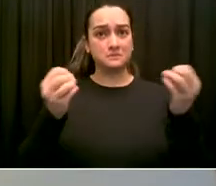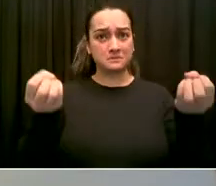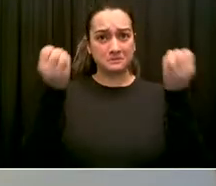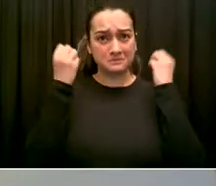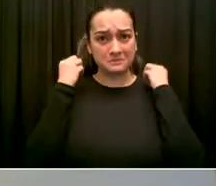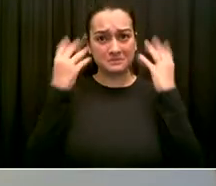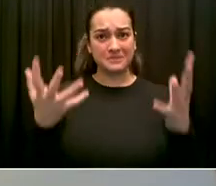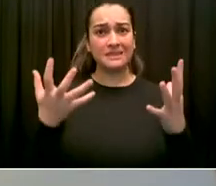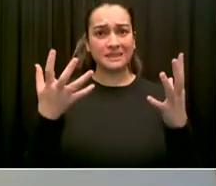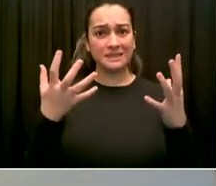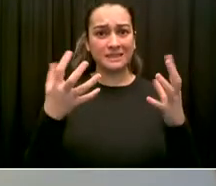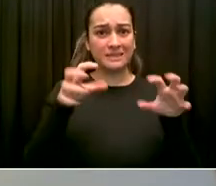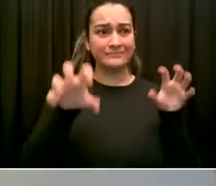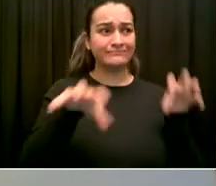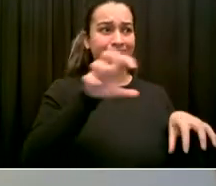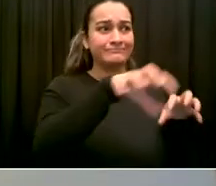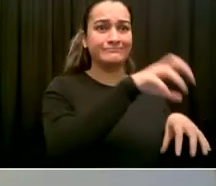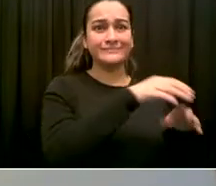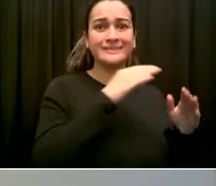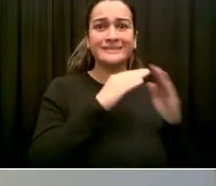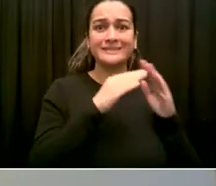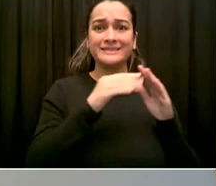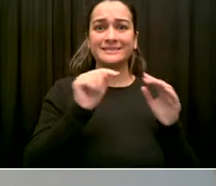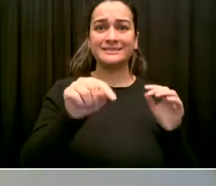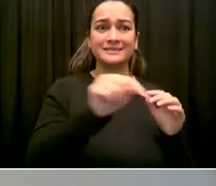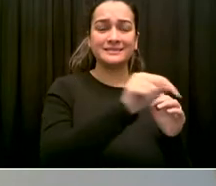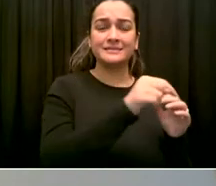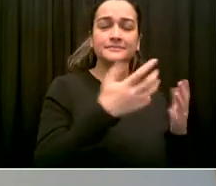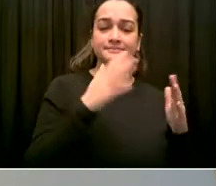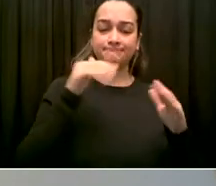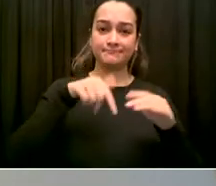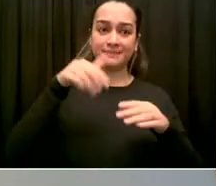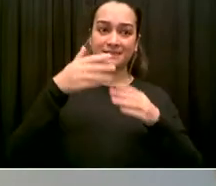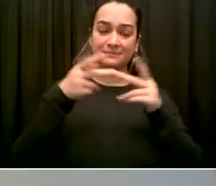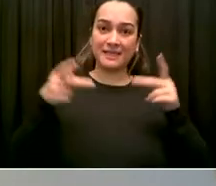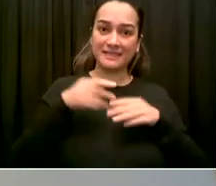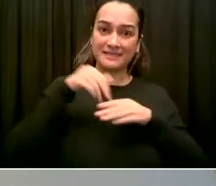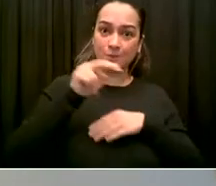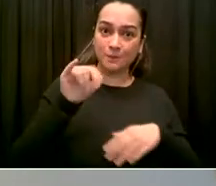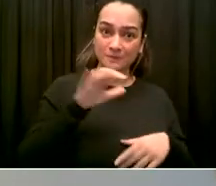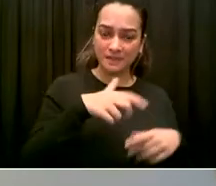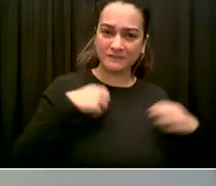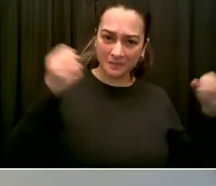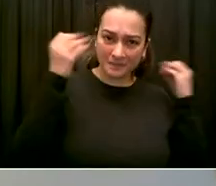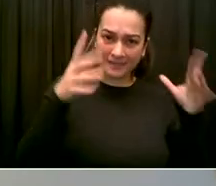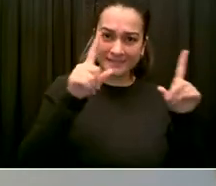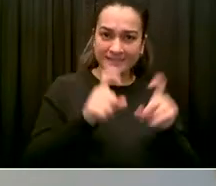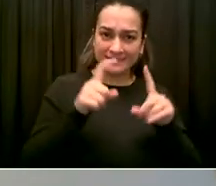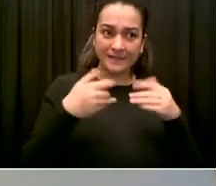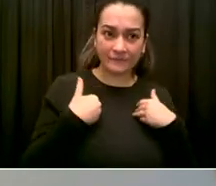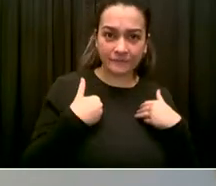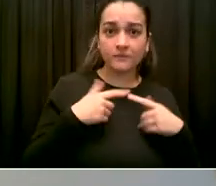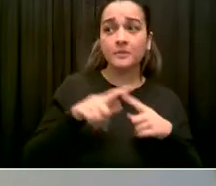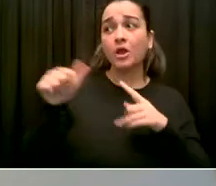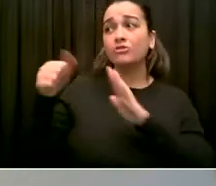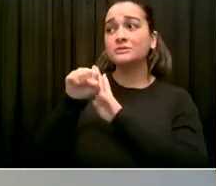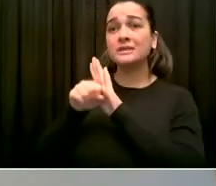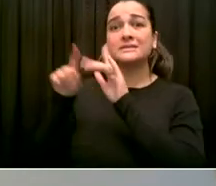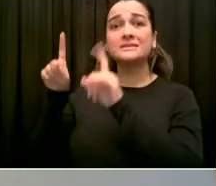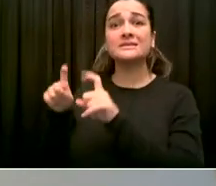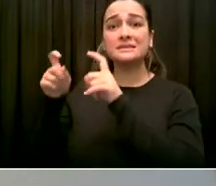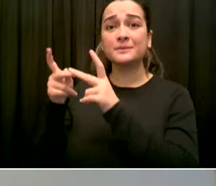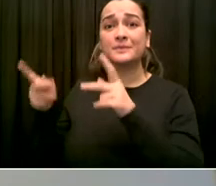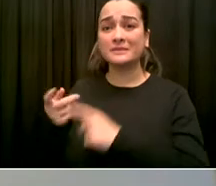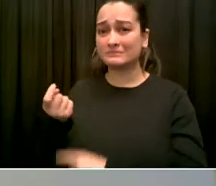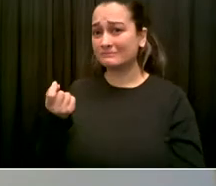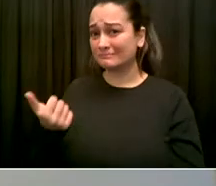because it's much harder to answer. But basically, the answer is to say, I know it would be nice to be able to give a simple answer that says, well, cases are going down here and they're not going there, therefore it's due to